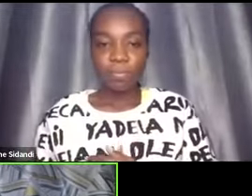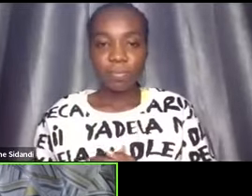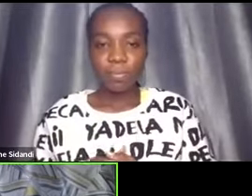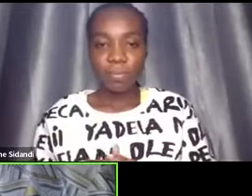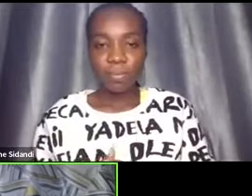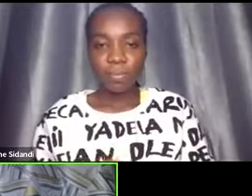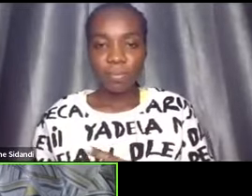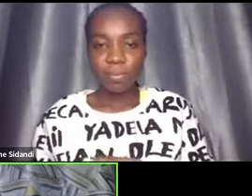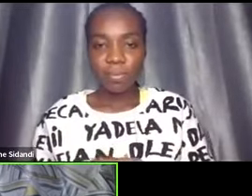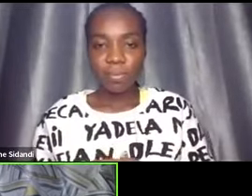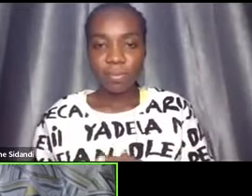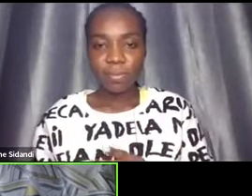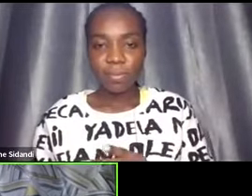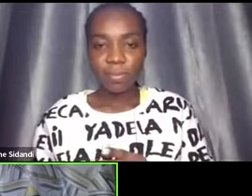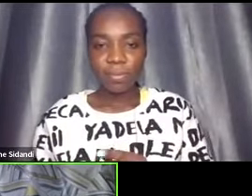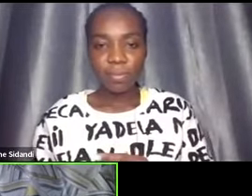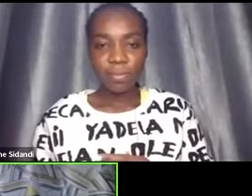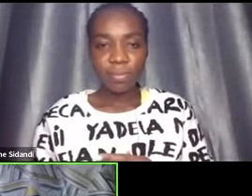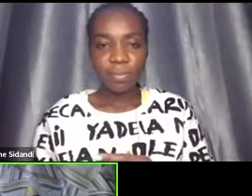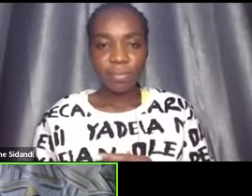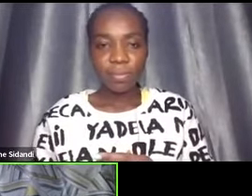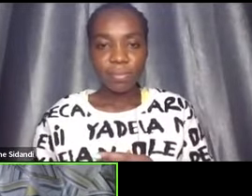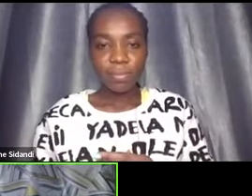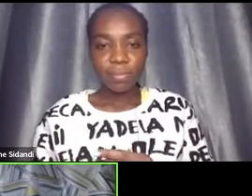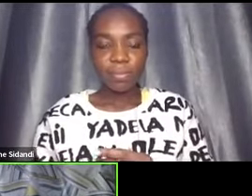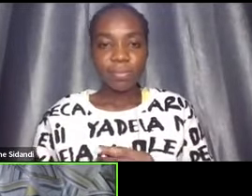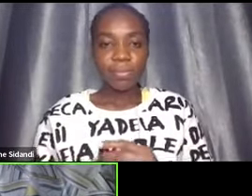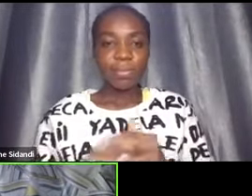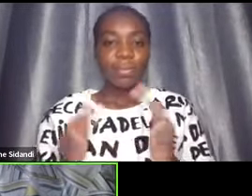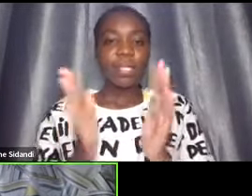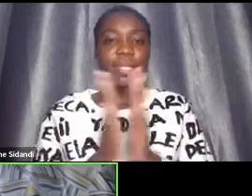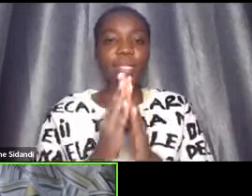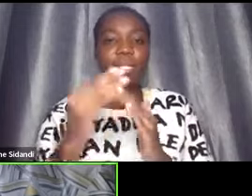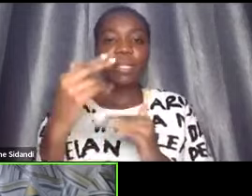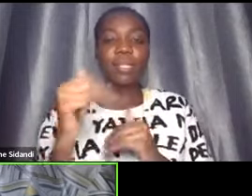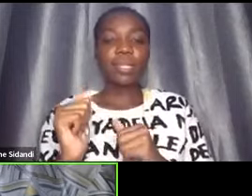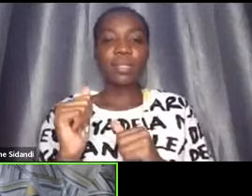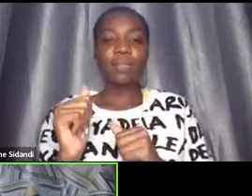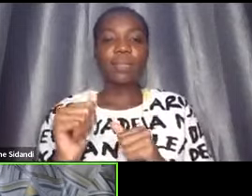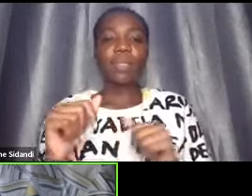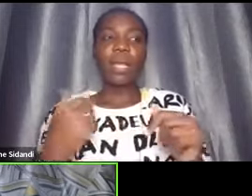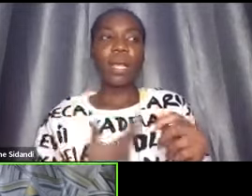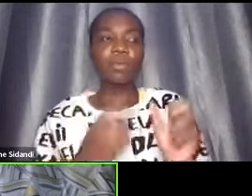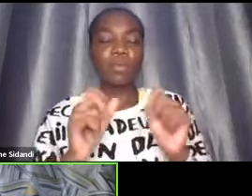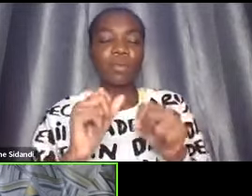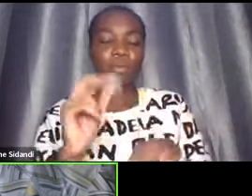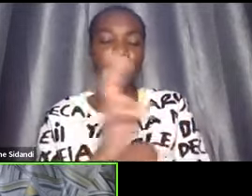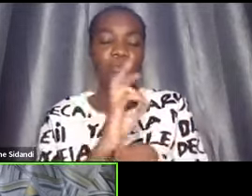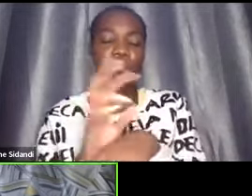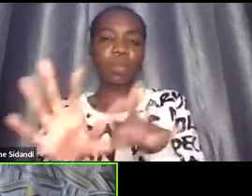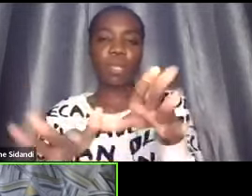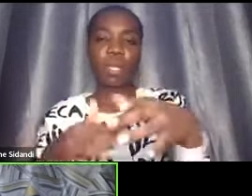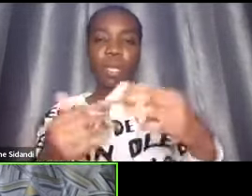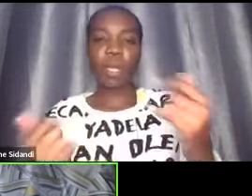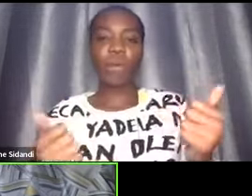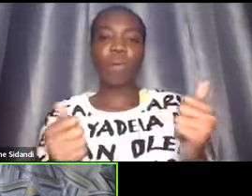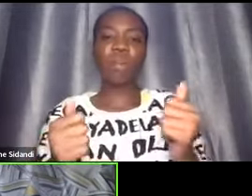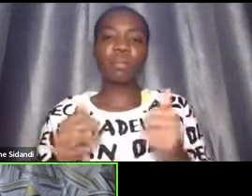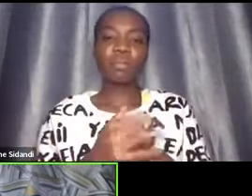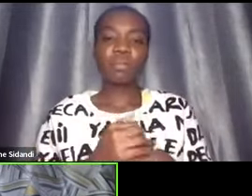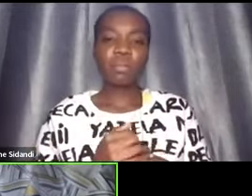is there. But Hassan is saying, how can one assess organization conflict or assess organization resilience against